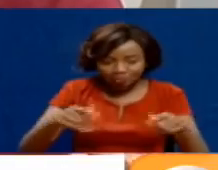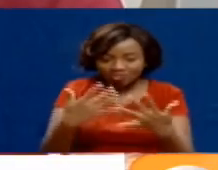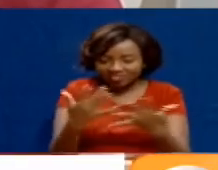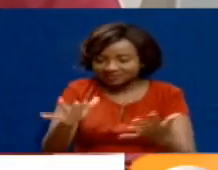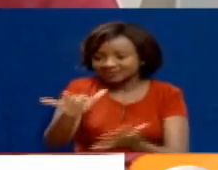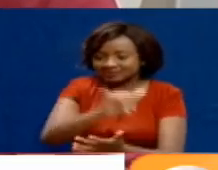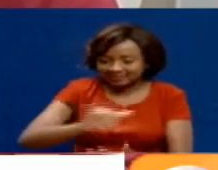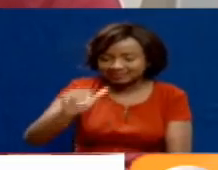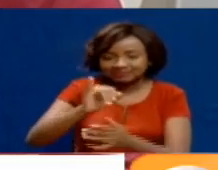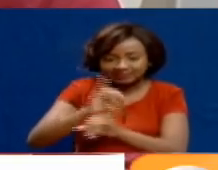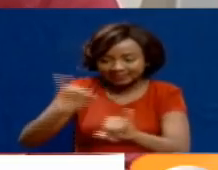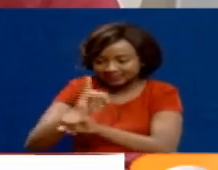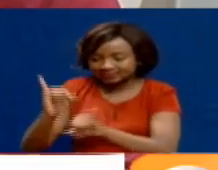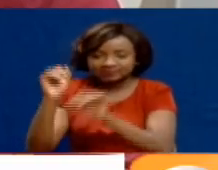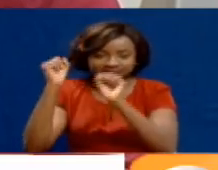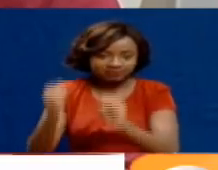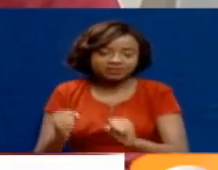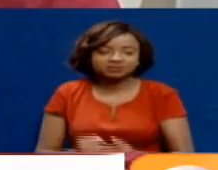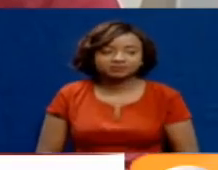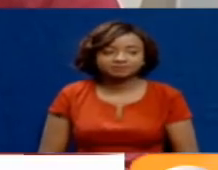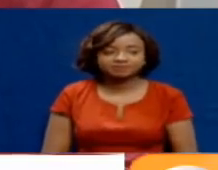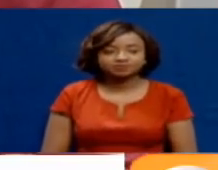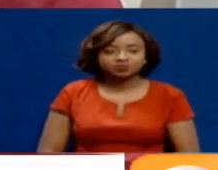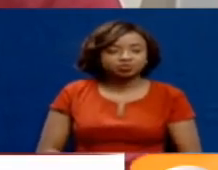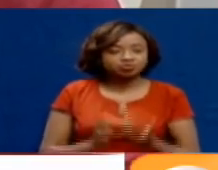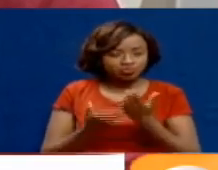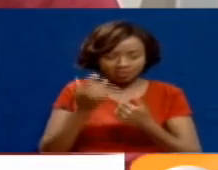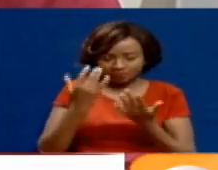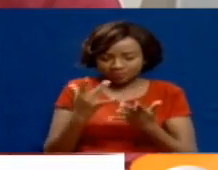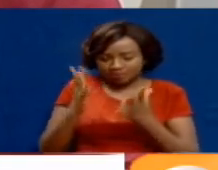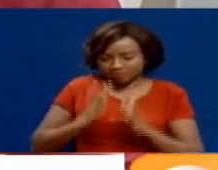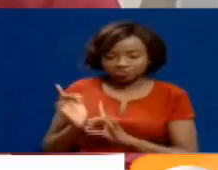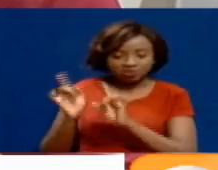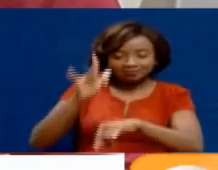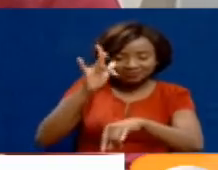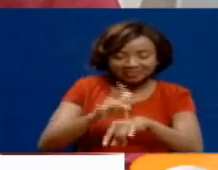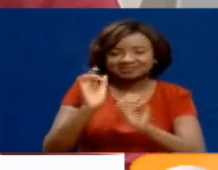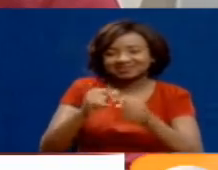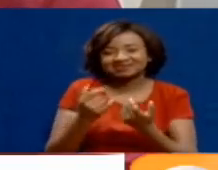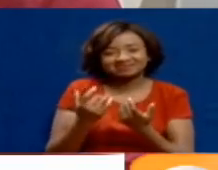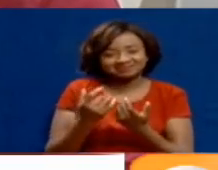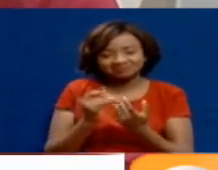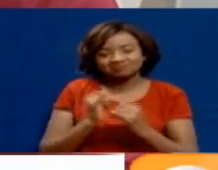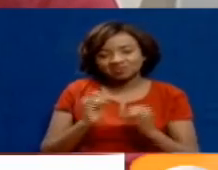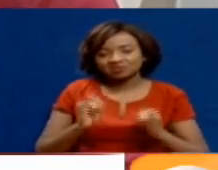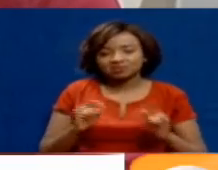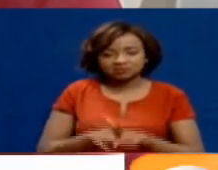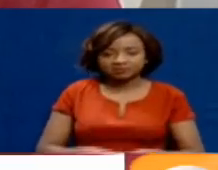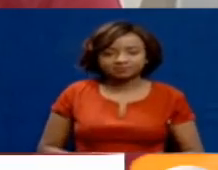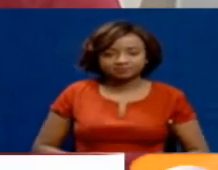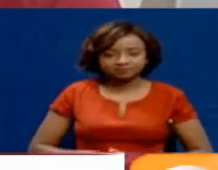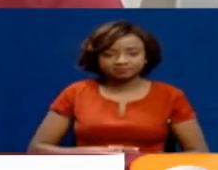In some instances, they actually need to be disinfected with bleach. Okay. So that if somebody touches them, they don't get contamination with the